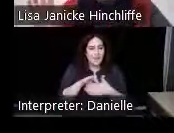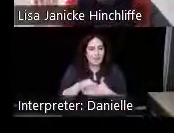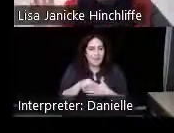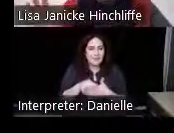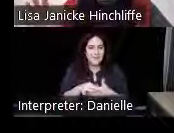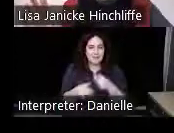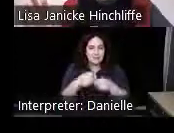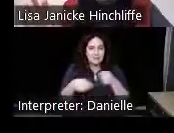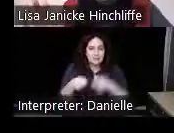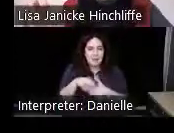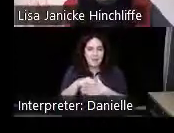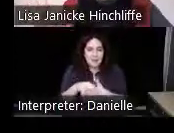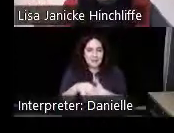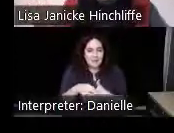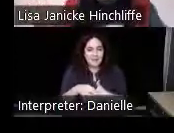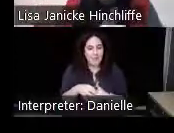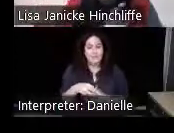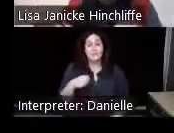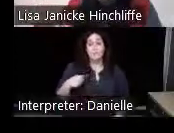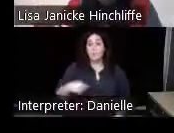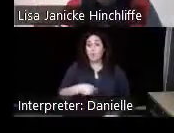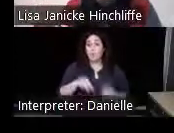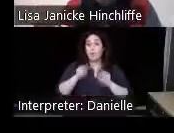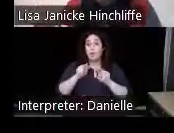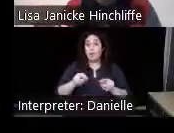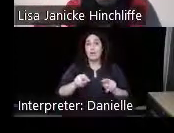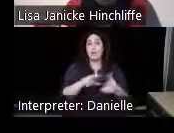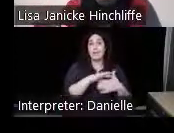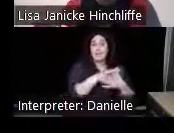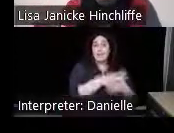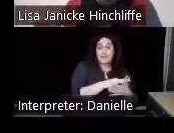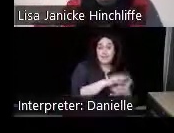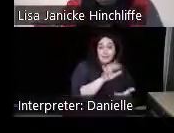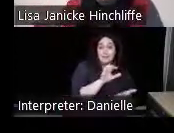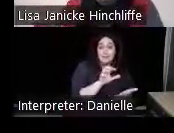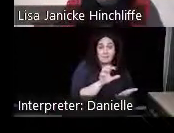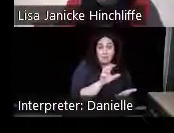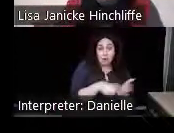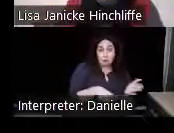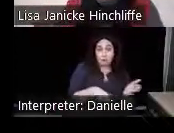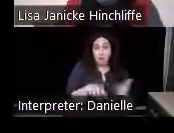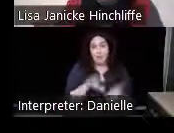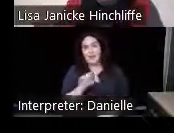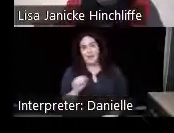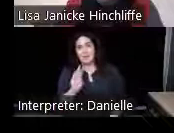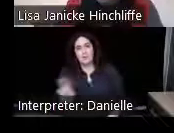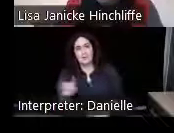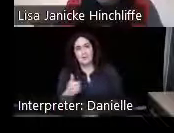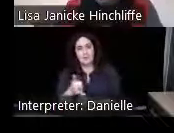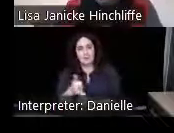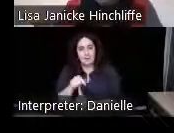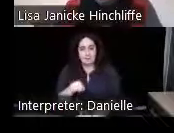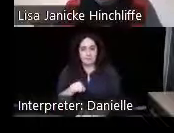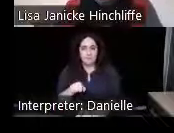as well as a content assessment. So these are the things that we were looking at when it came to the platform itself. We did